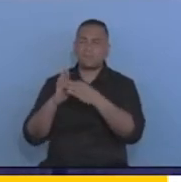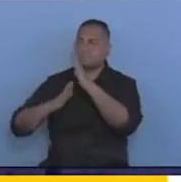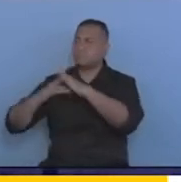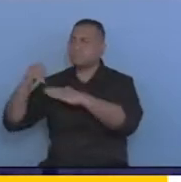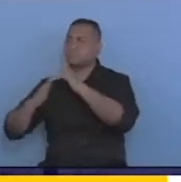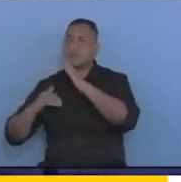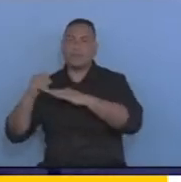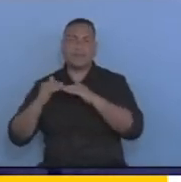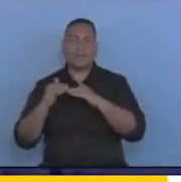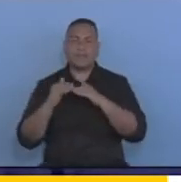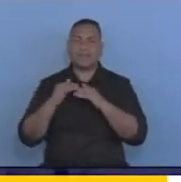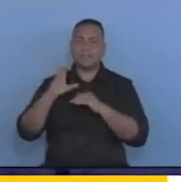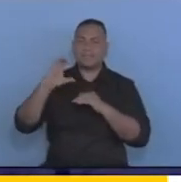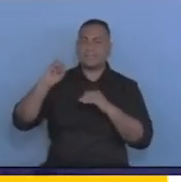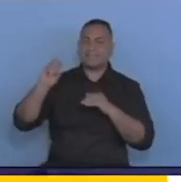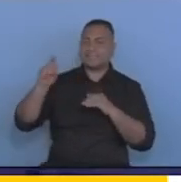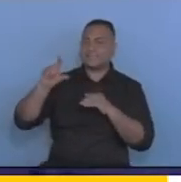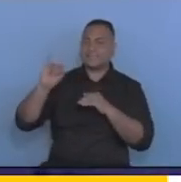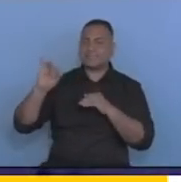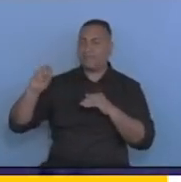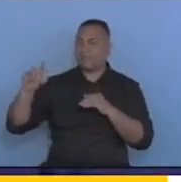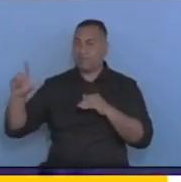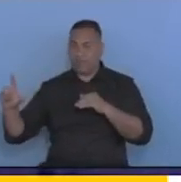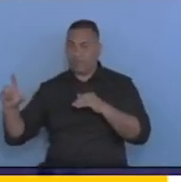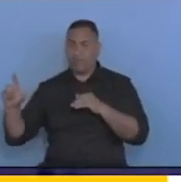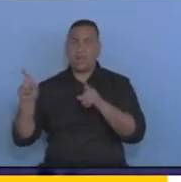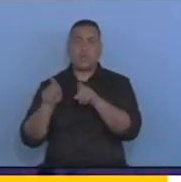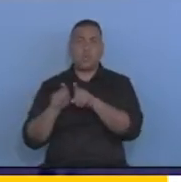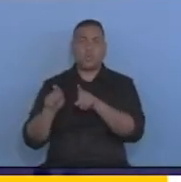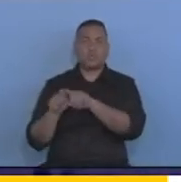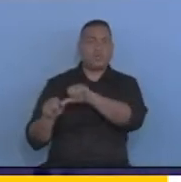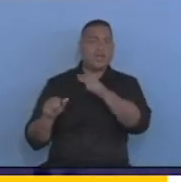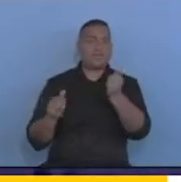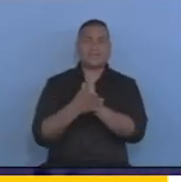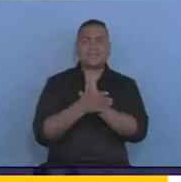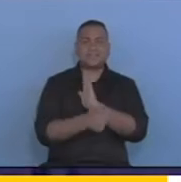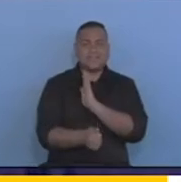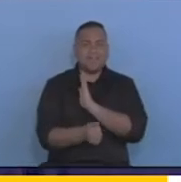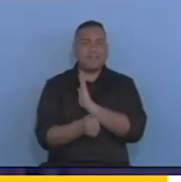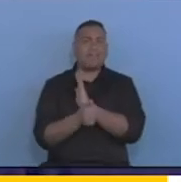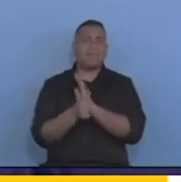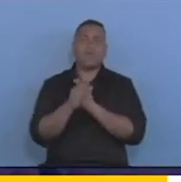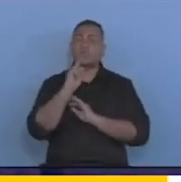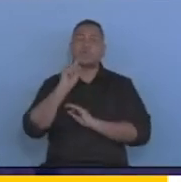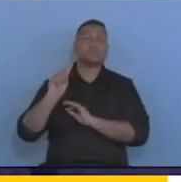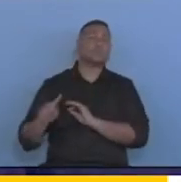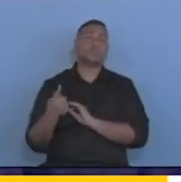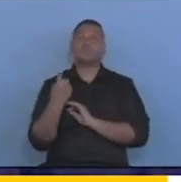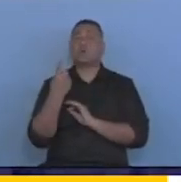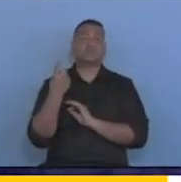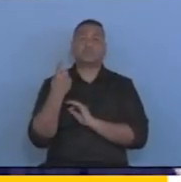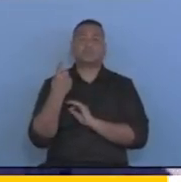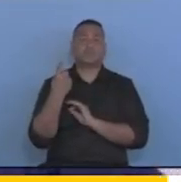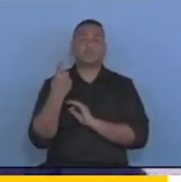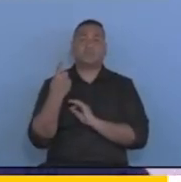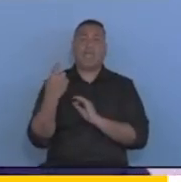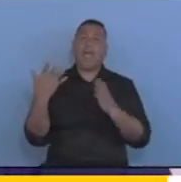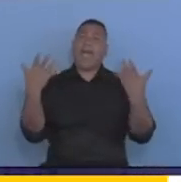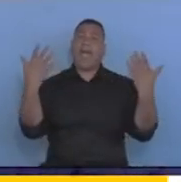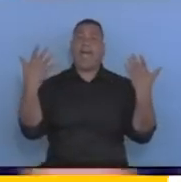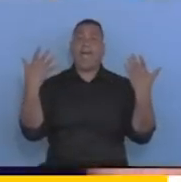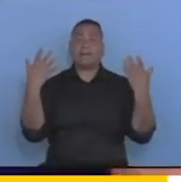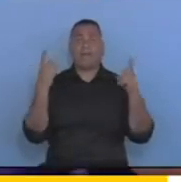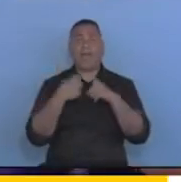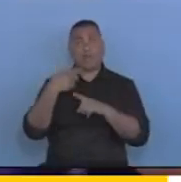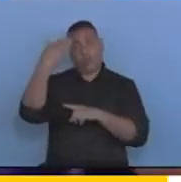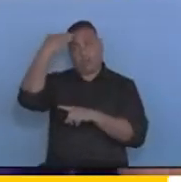But there are other skills involved and the ones that might not be so prominent in your hands and in your head. And I purposefully